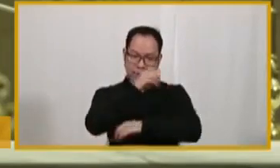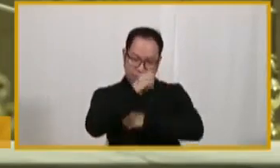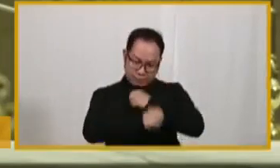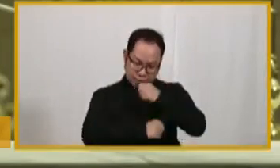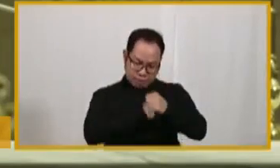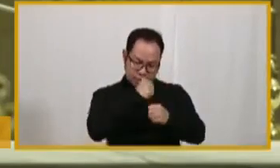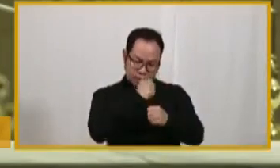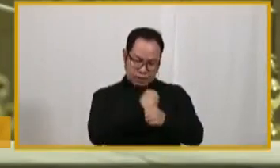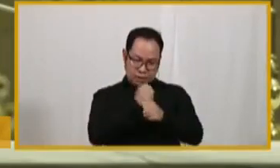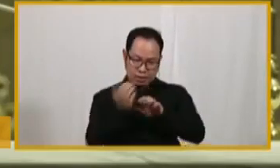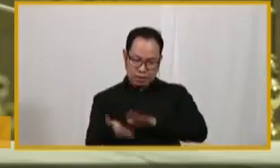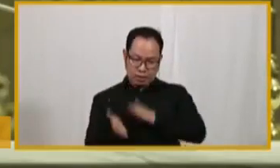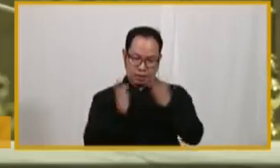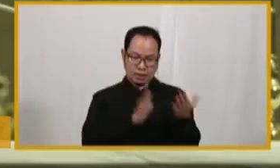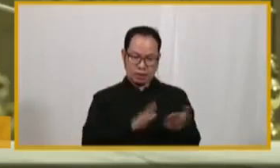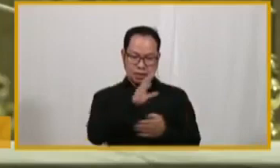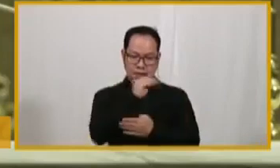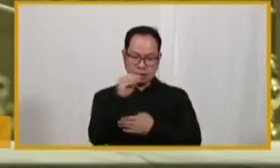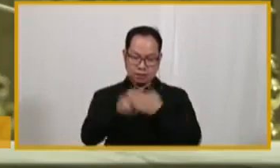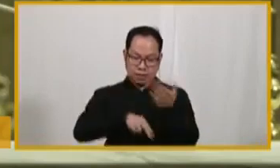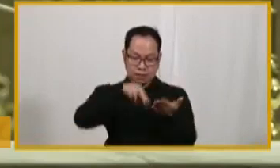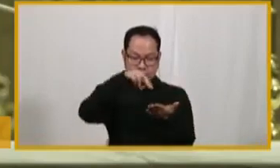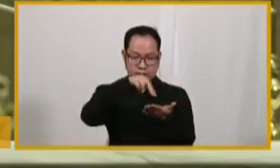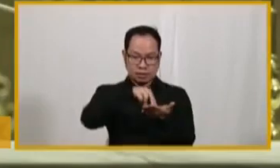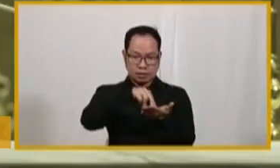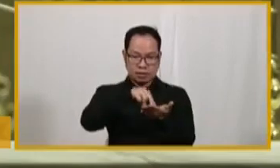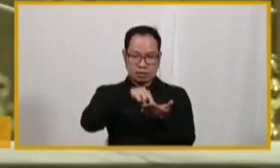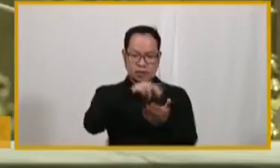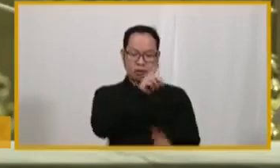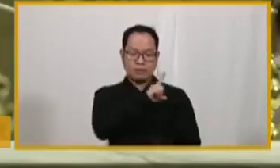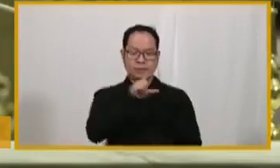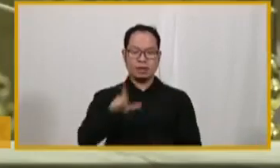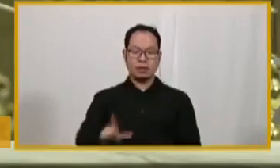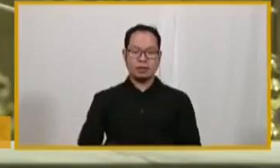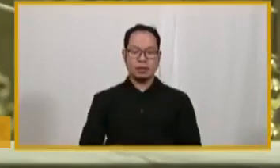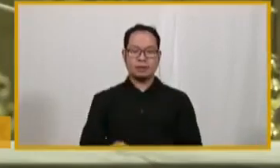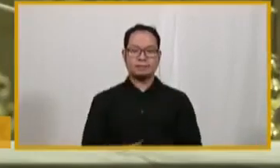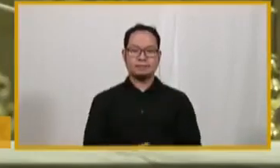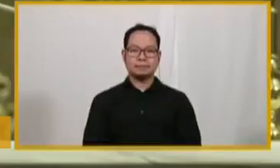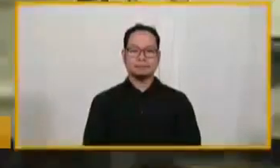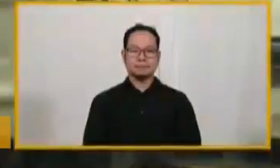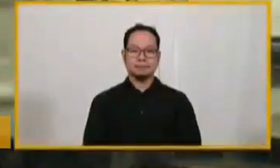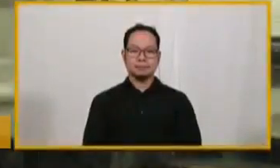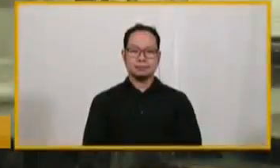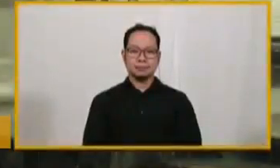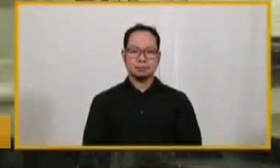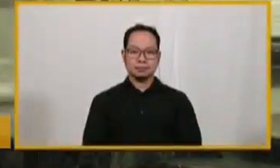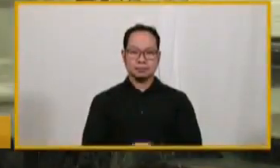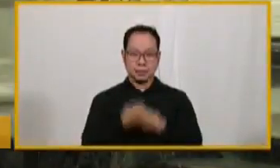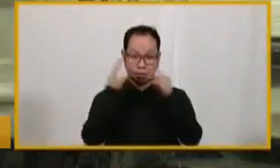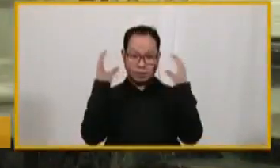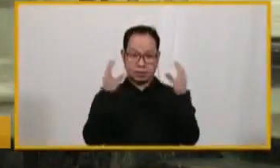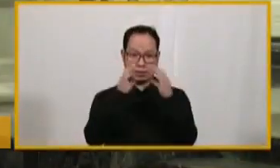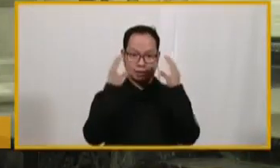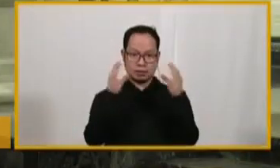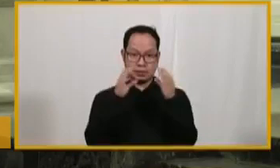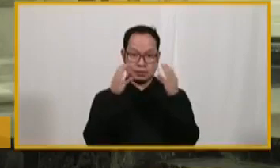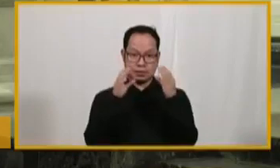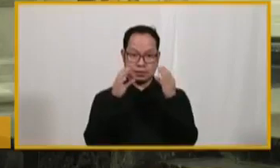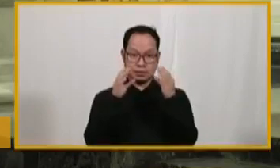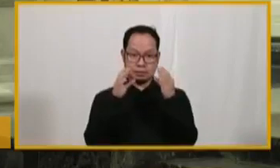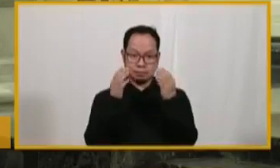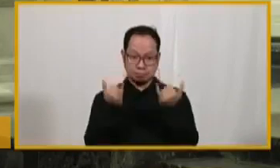Passion, Death, and Resurrection of the Lord. With the celebration of this